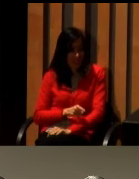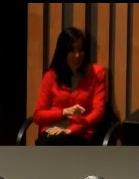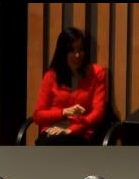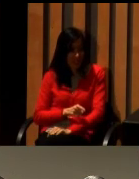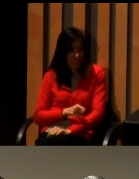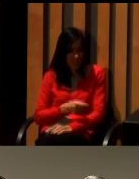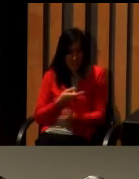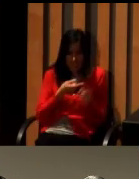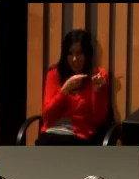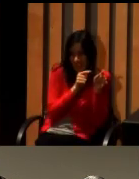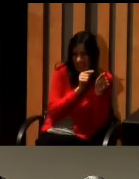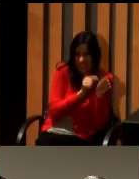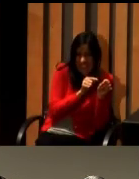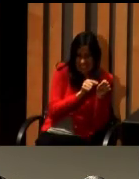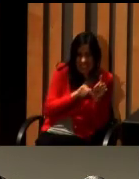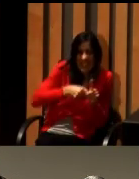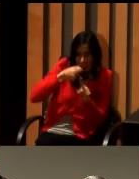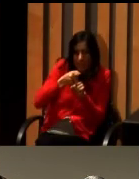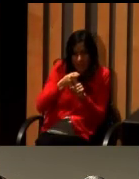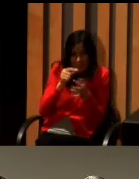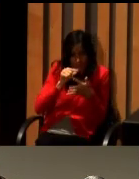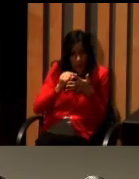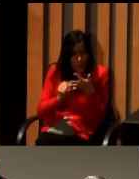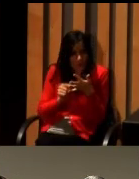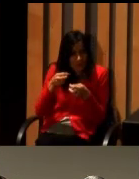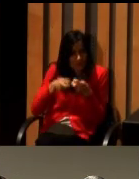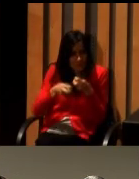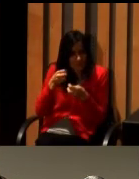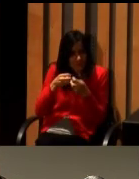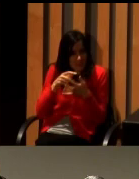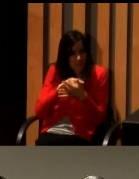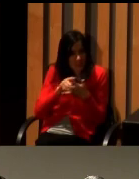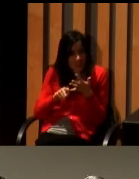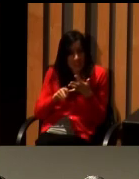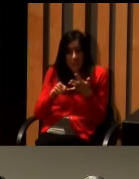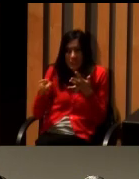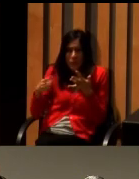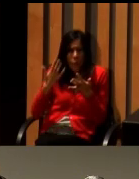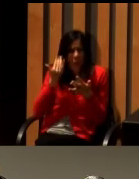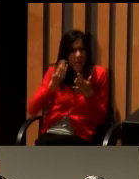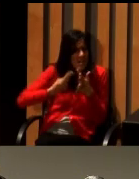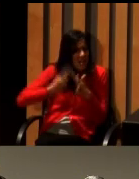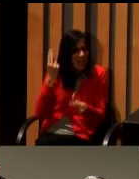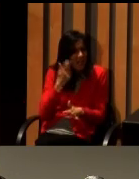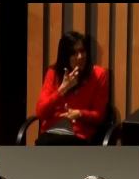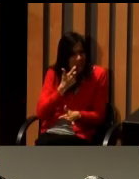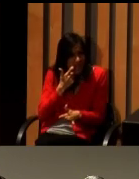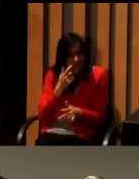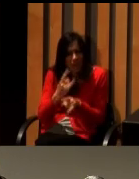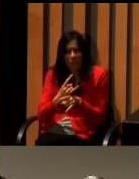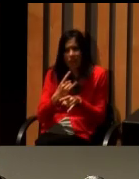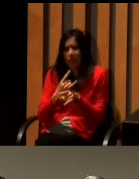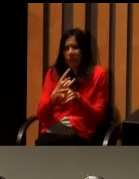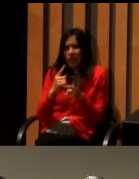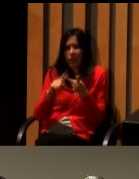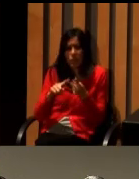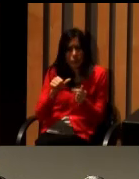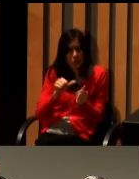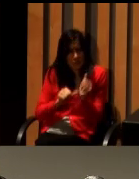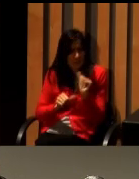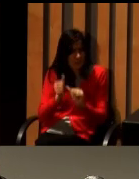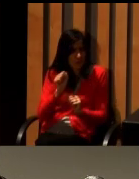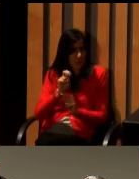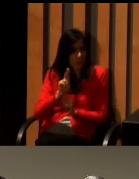what more contributes to the highest rates of alcoholism and suicide on reservations per capita